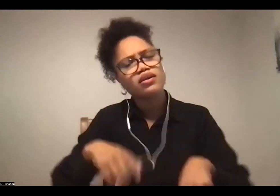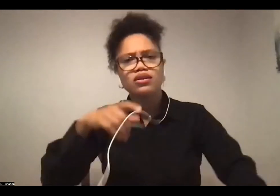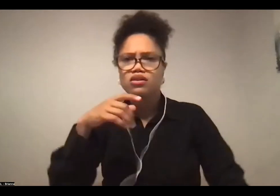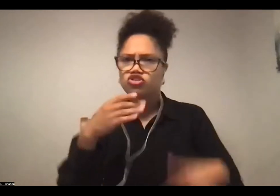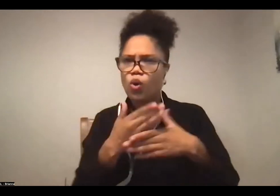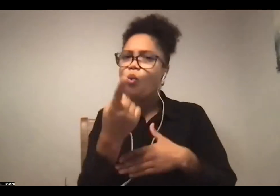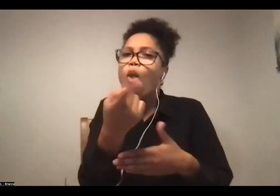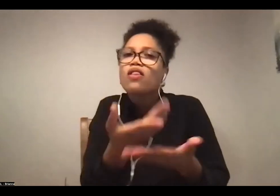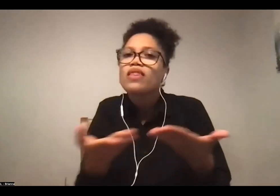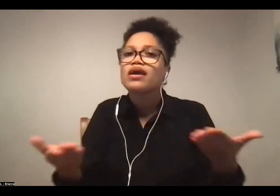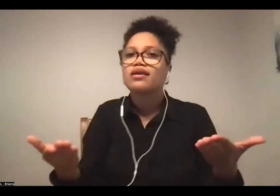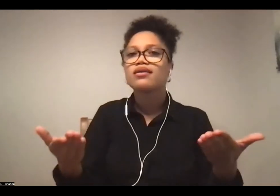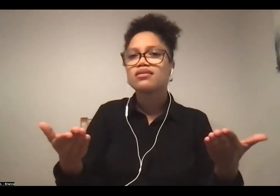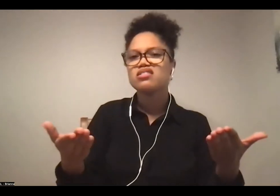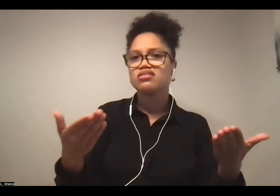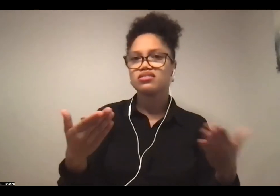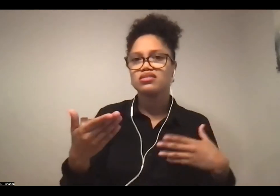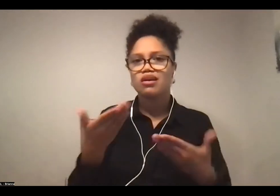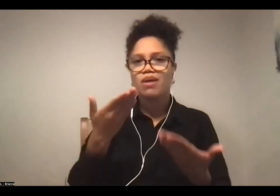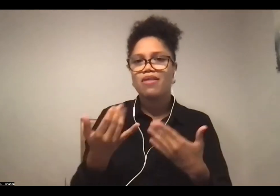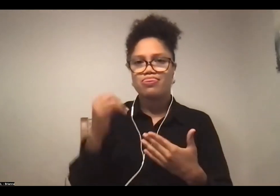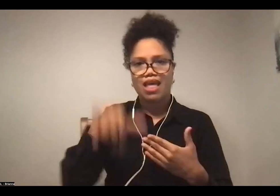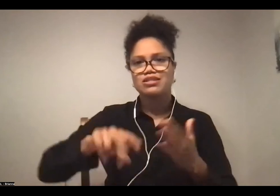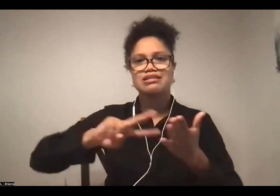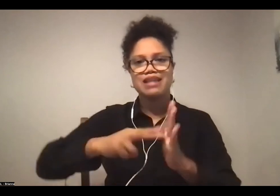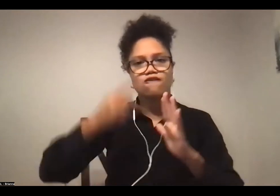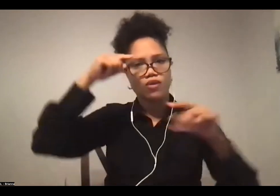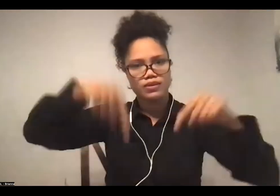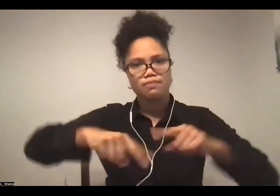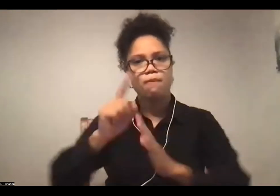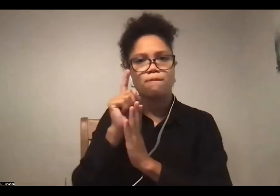one thing. Maybe that's what's intended for this moment.